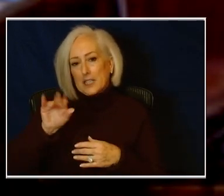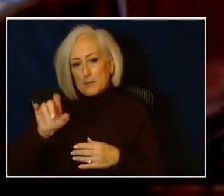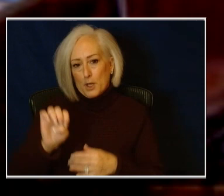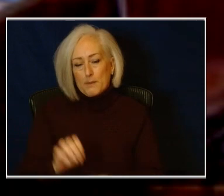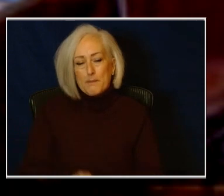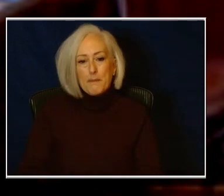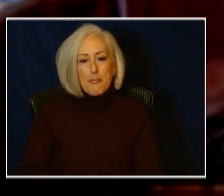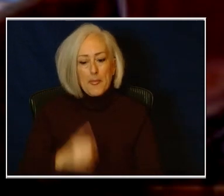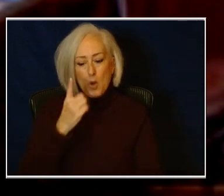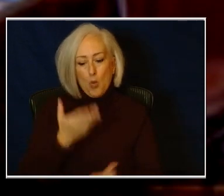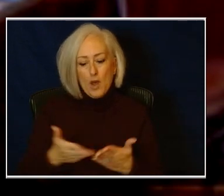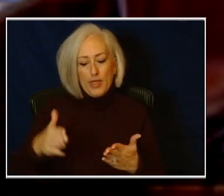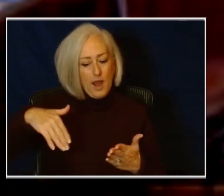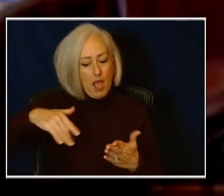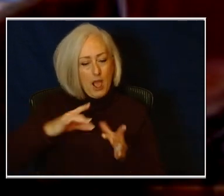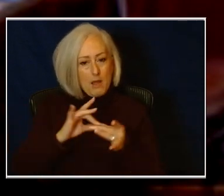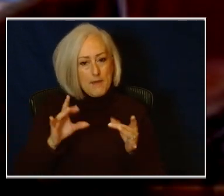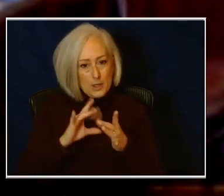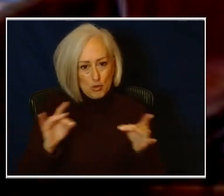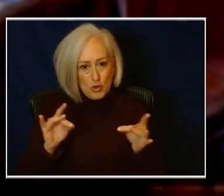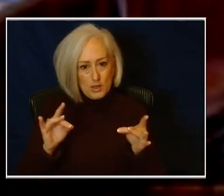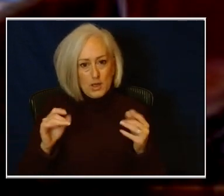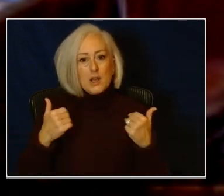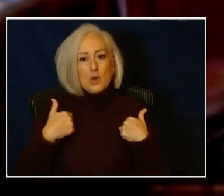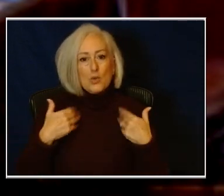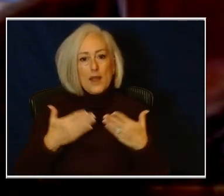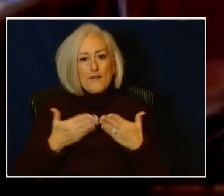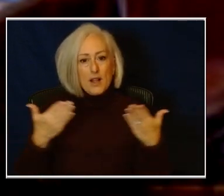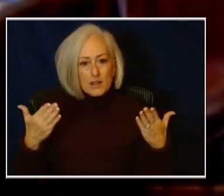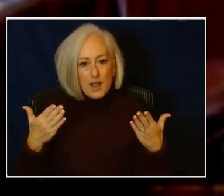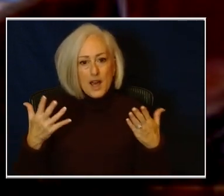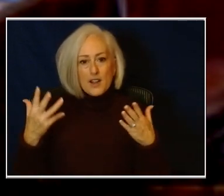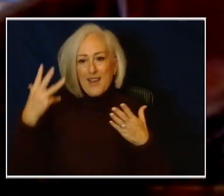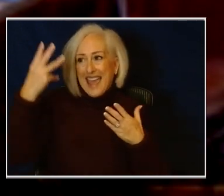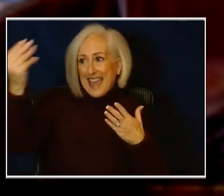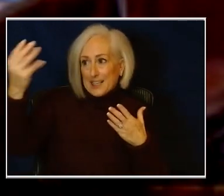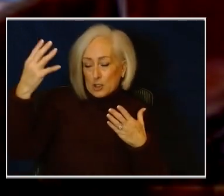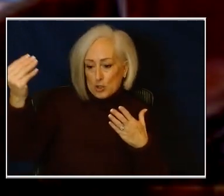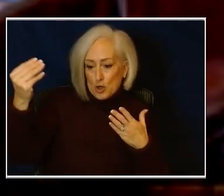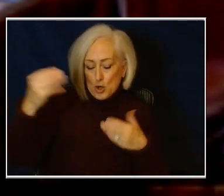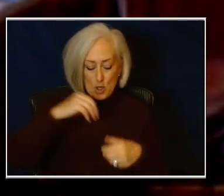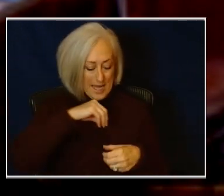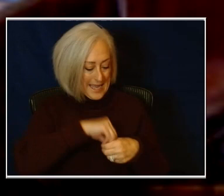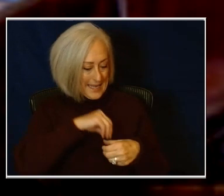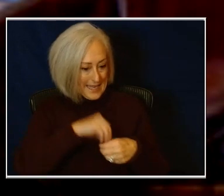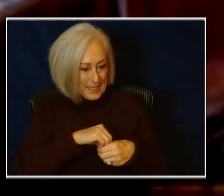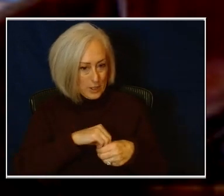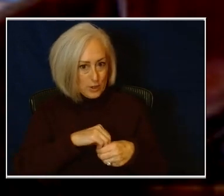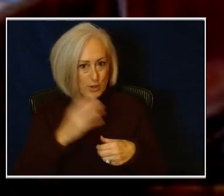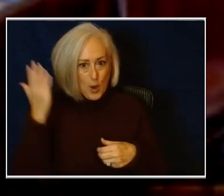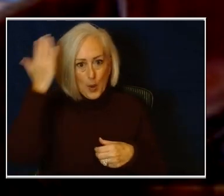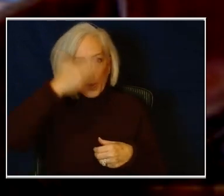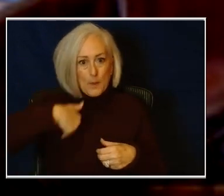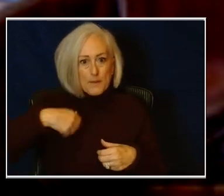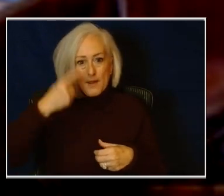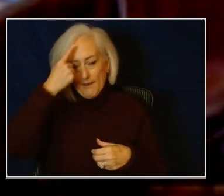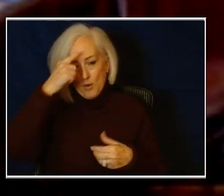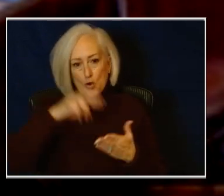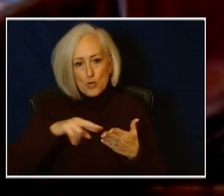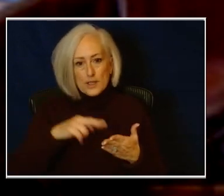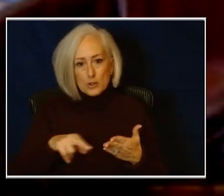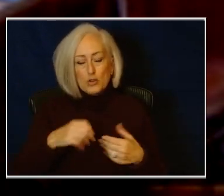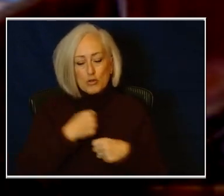mentioned here is there is a whole lot of internal and external oversight in research to make